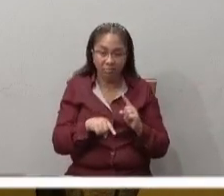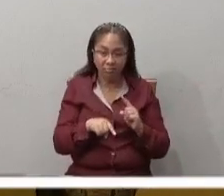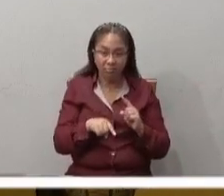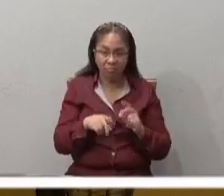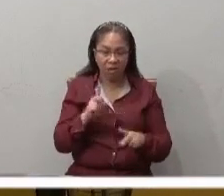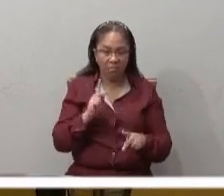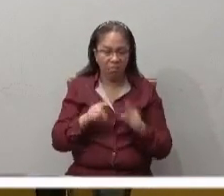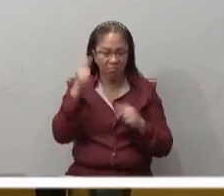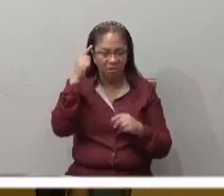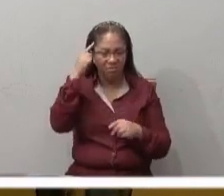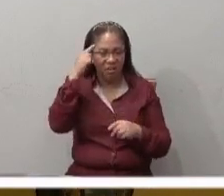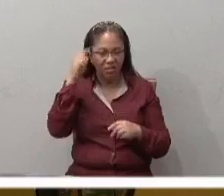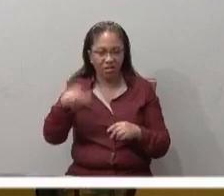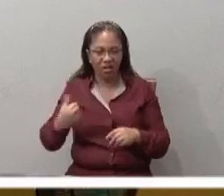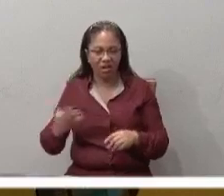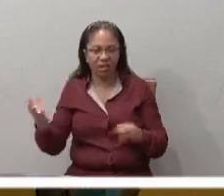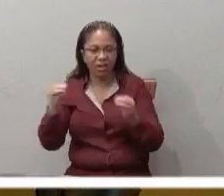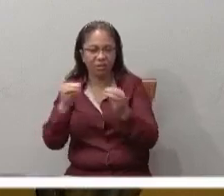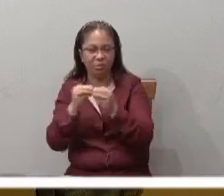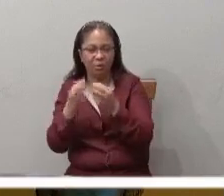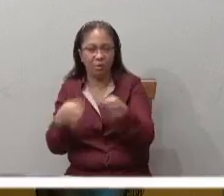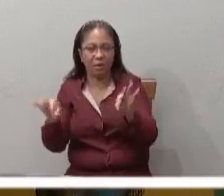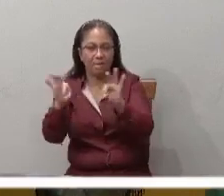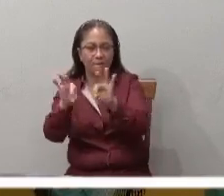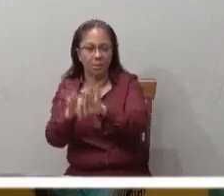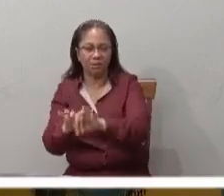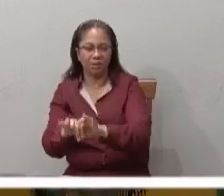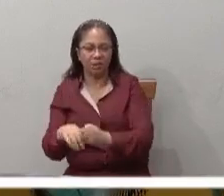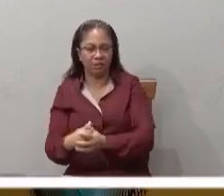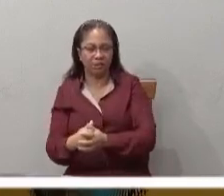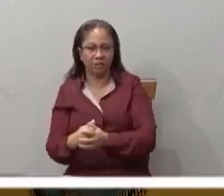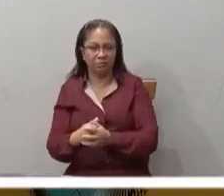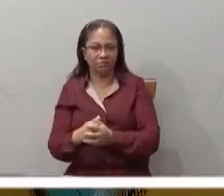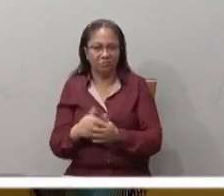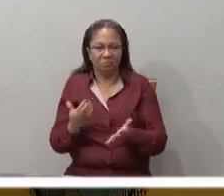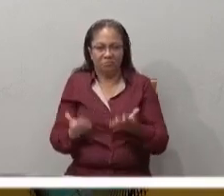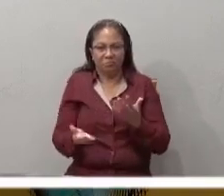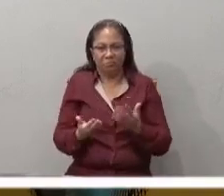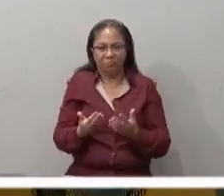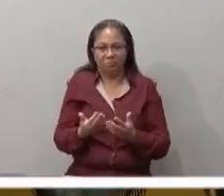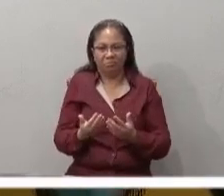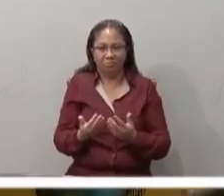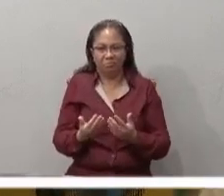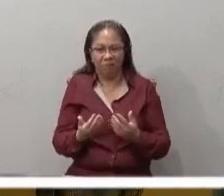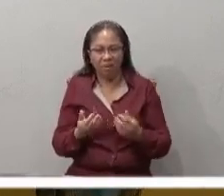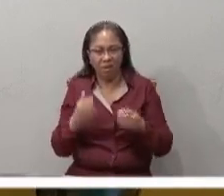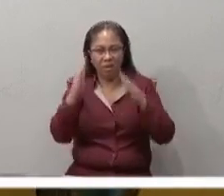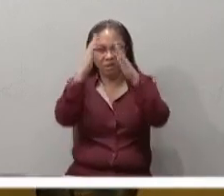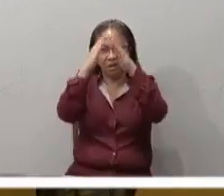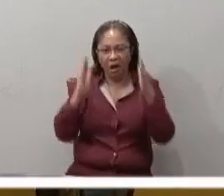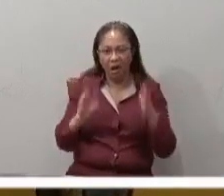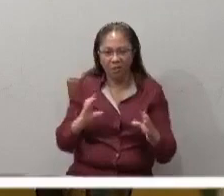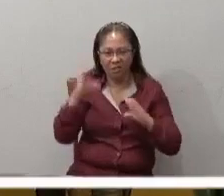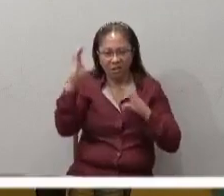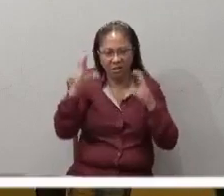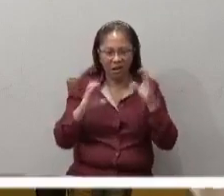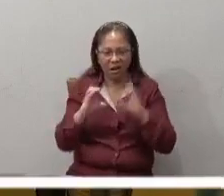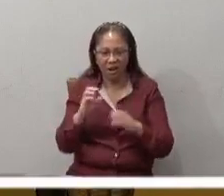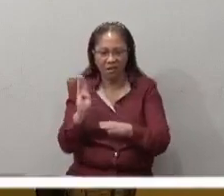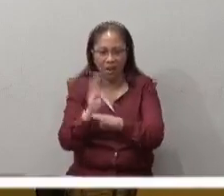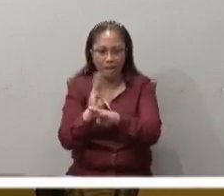many important things in your life. You know, too many things, your house, your car,